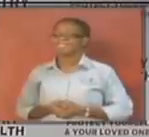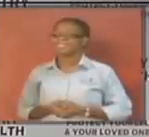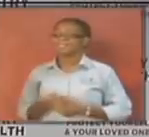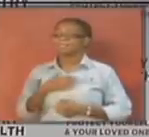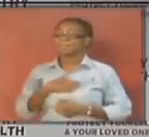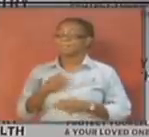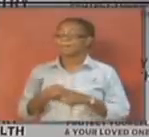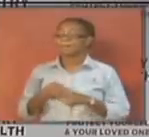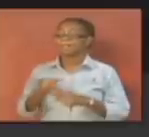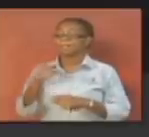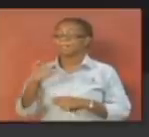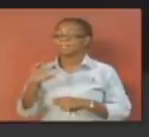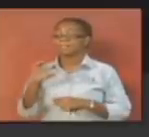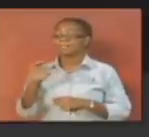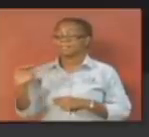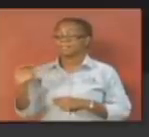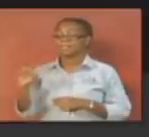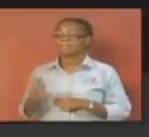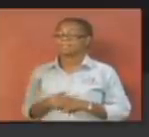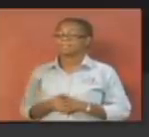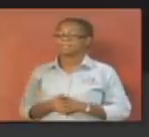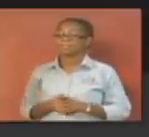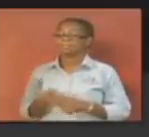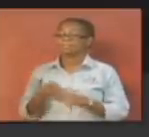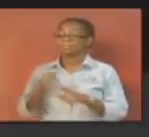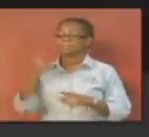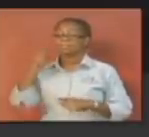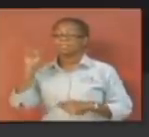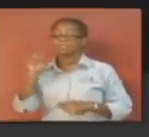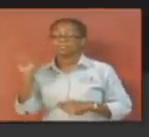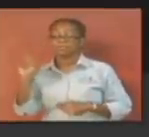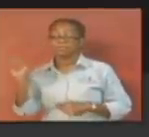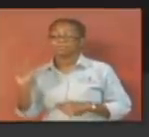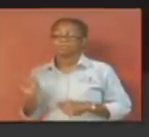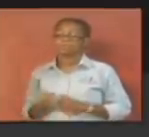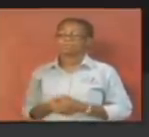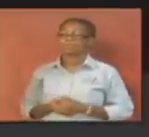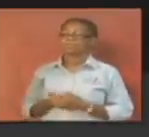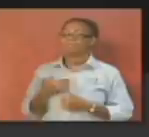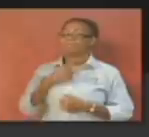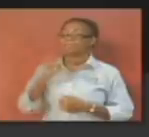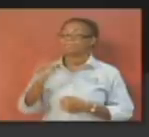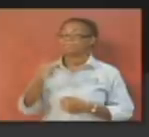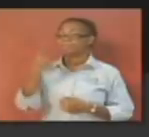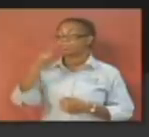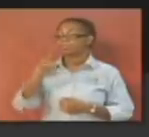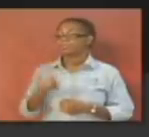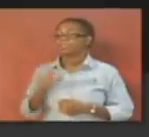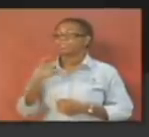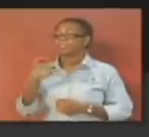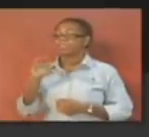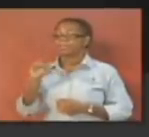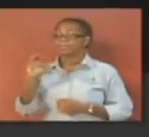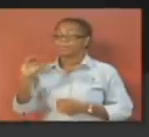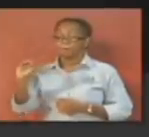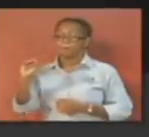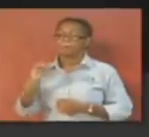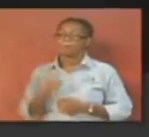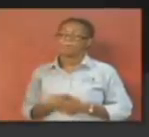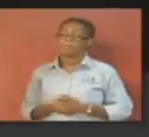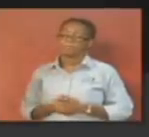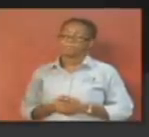My questions, I think this one is to Dr. Parasram. There are reports that some ambulance